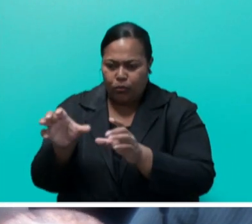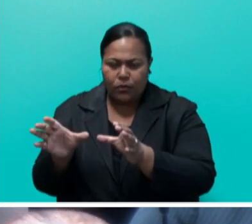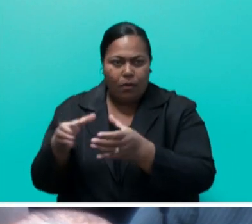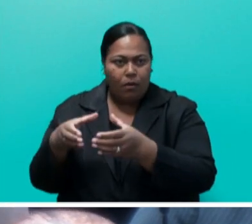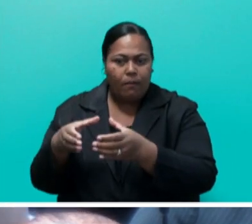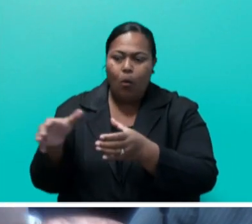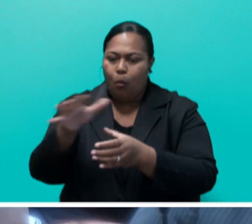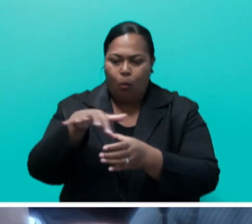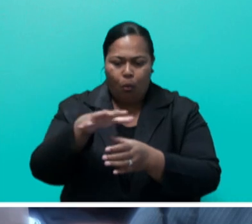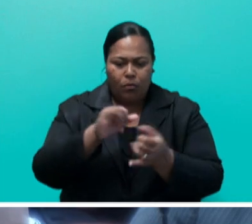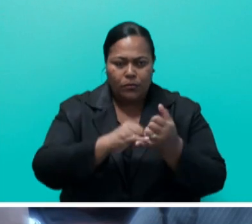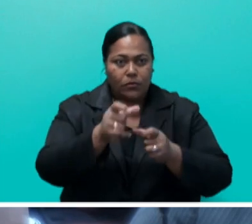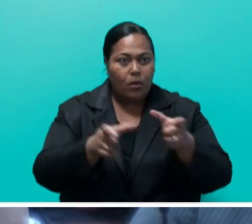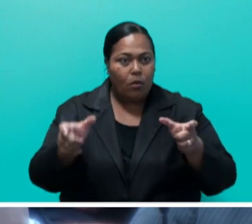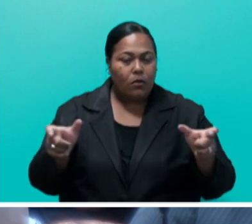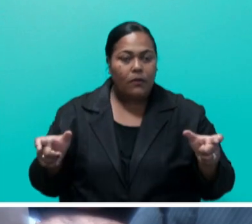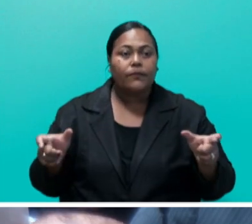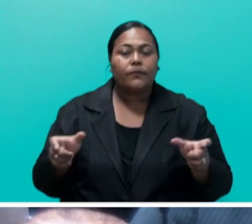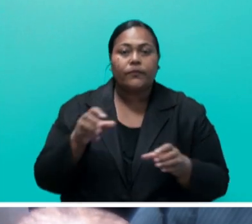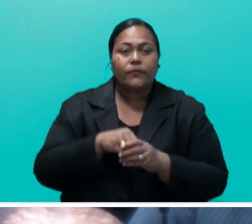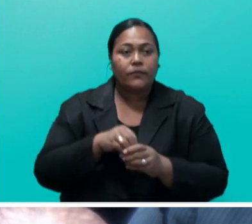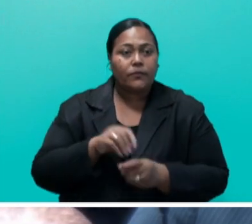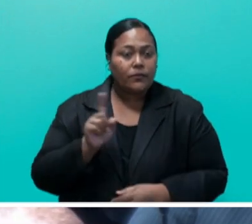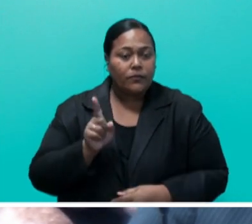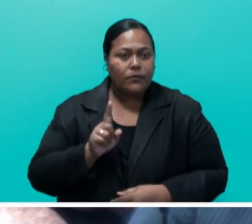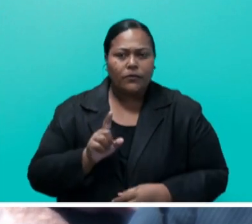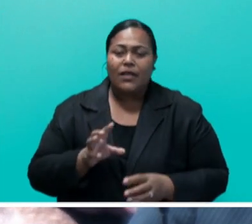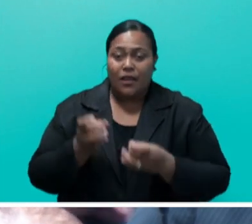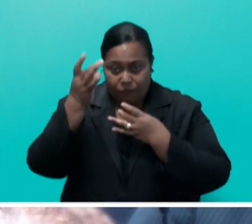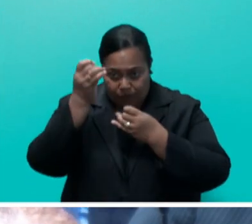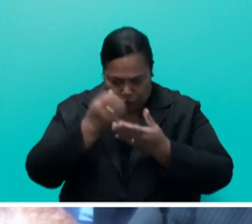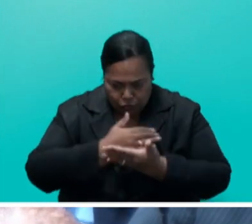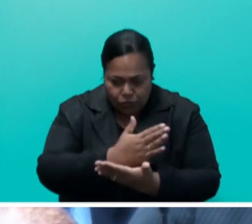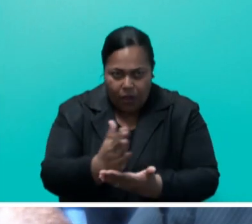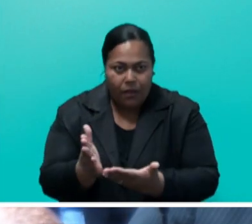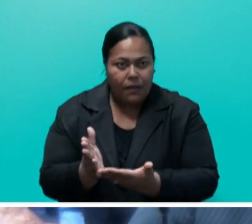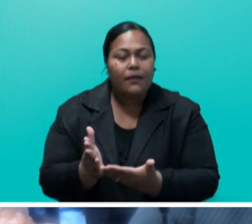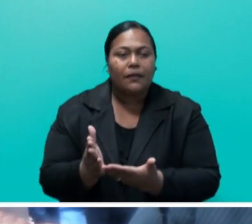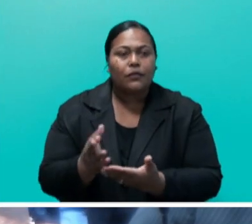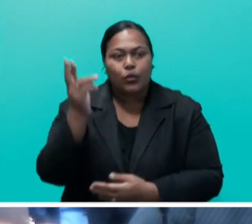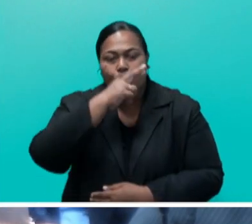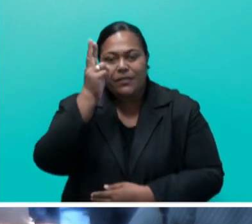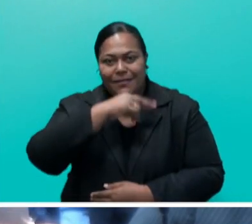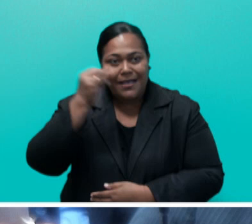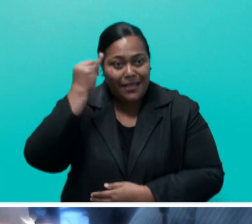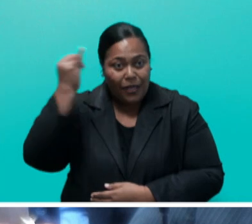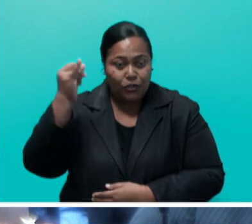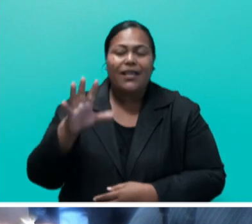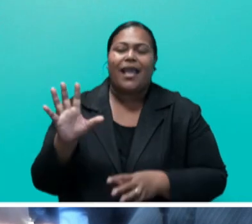key stakeholders. This will facilitate seamless information sharing and risk intelligence exchange.